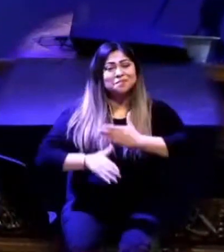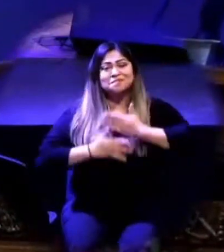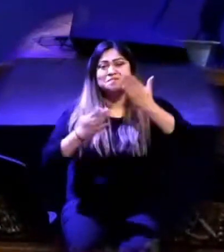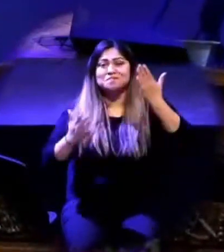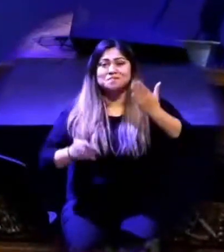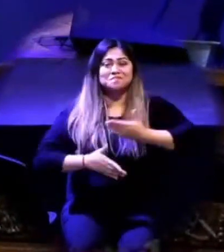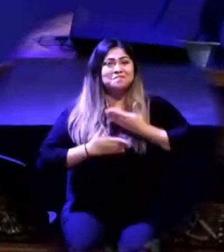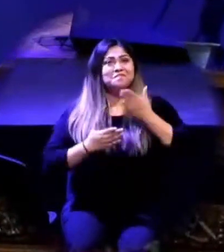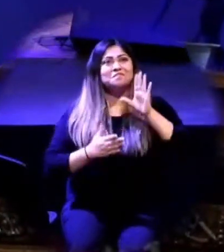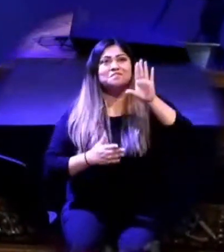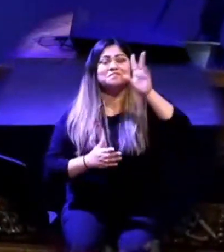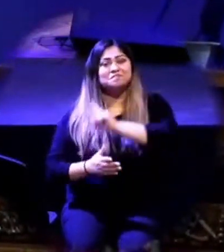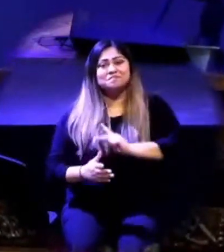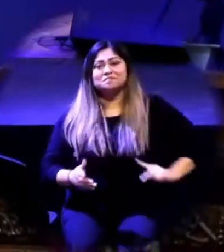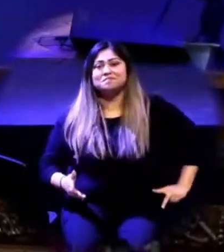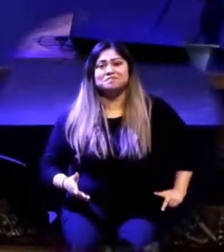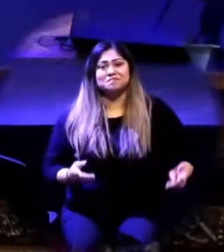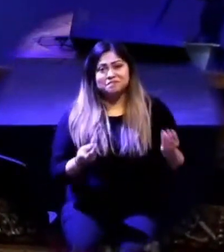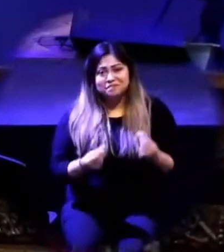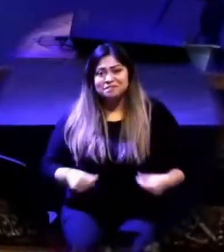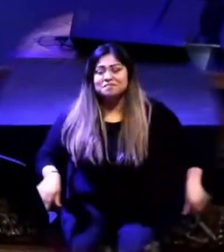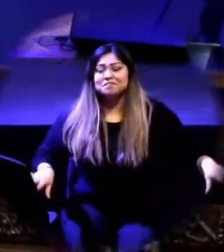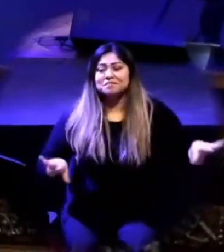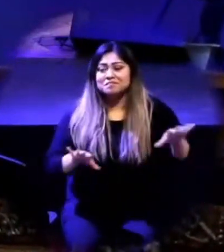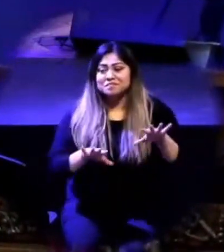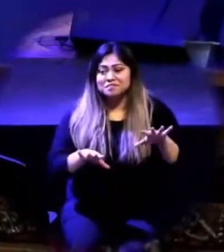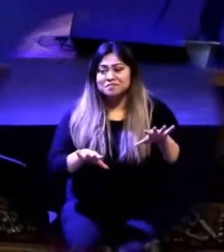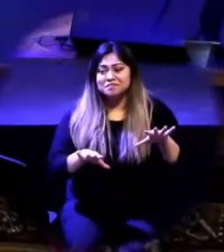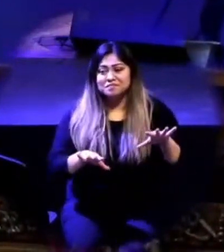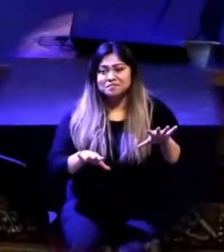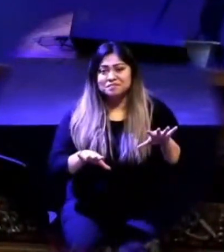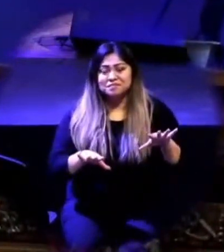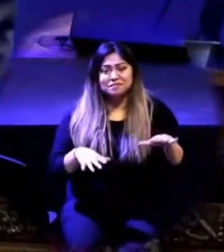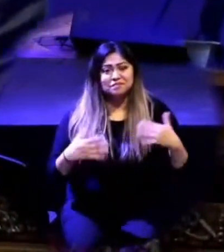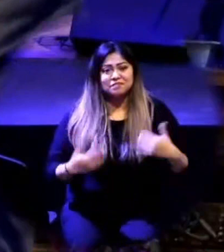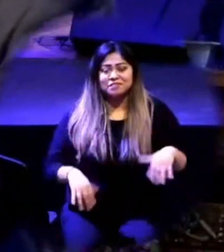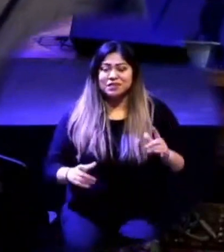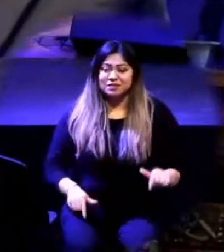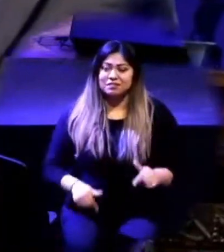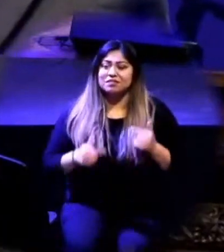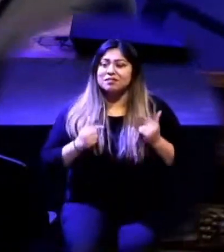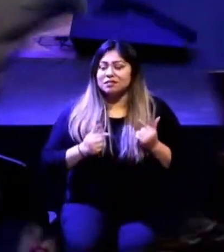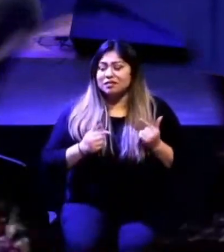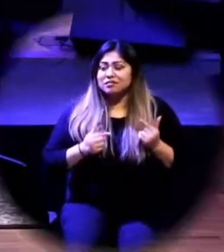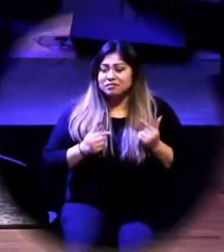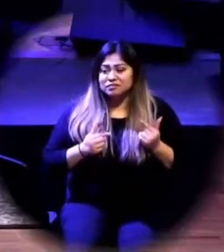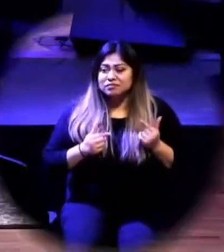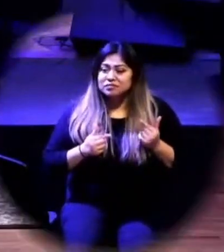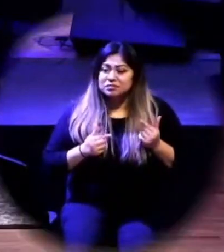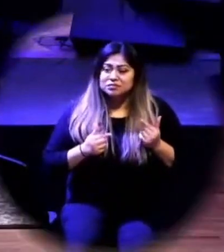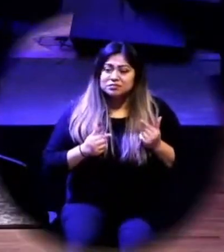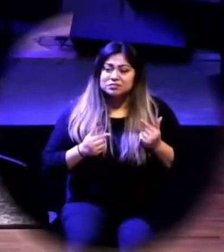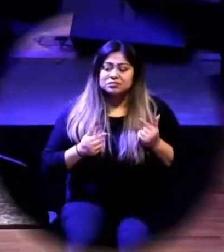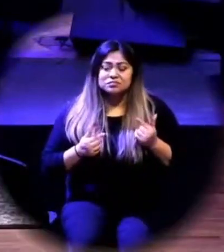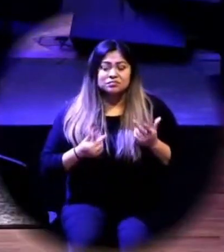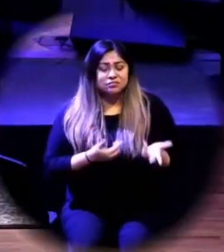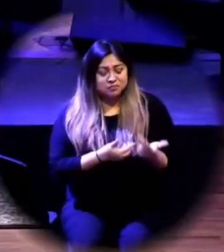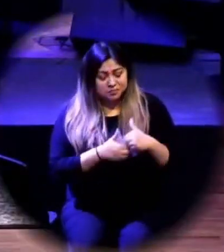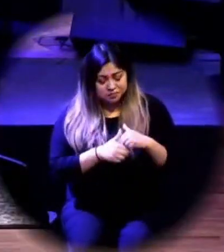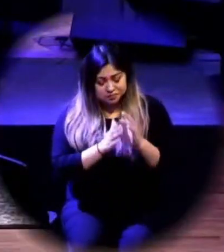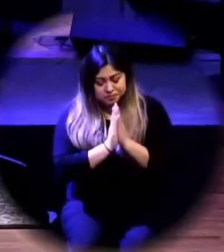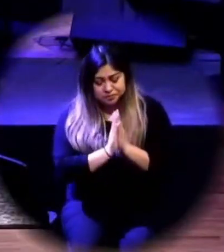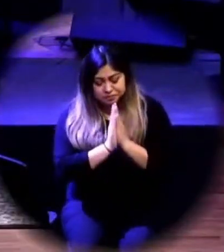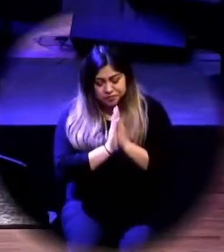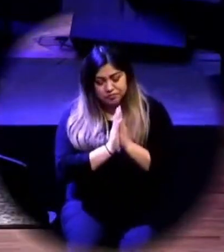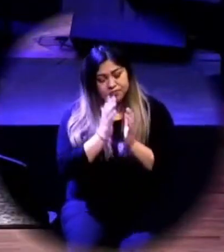kingdom, alive as we've ever been. Would you join me in a word of prayer? Lord, we thank you